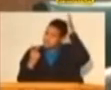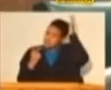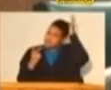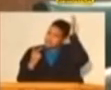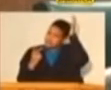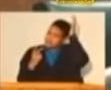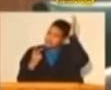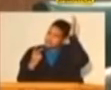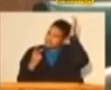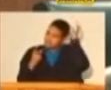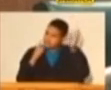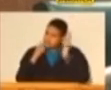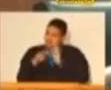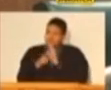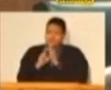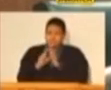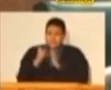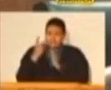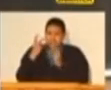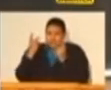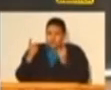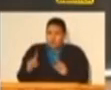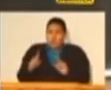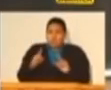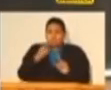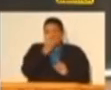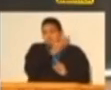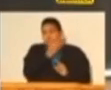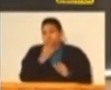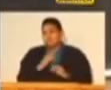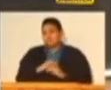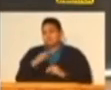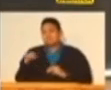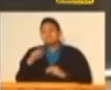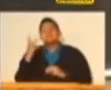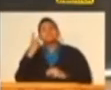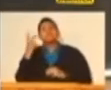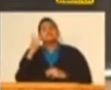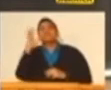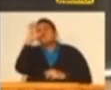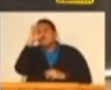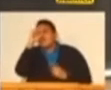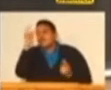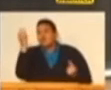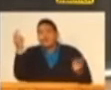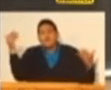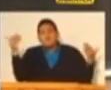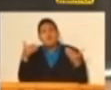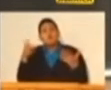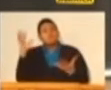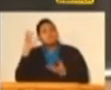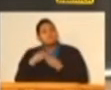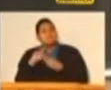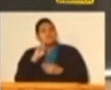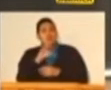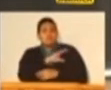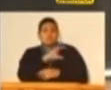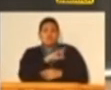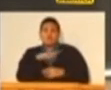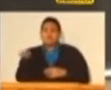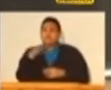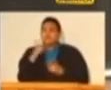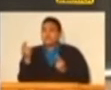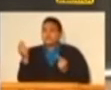revisionism in the accounts of what took place. These accounts seek to focus entirely on the security forces'